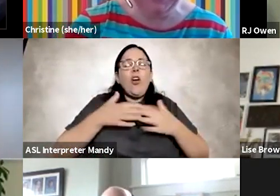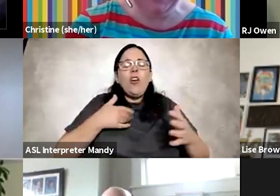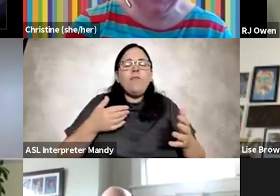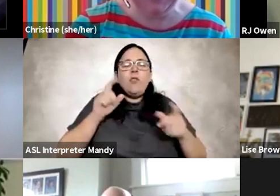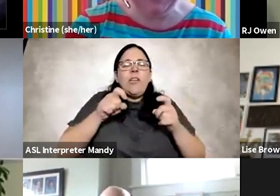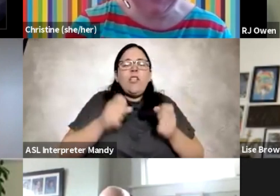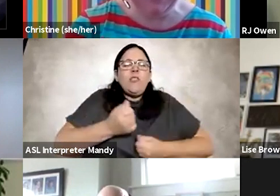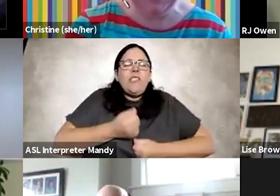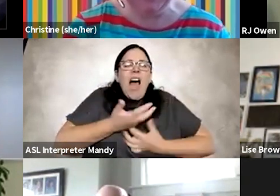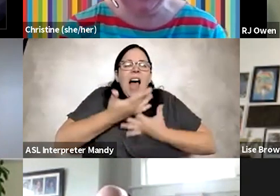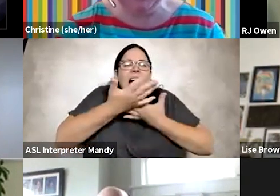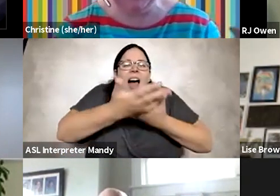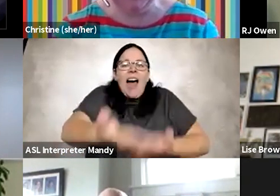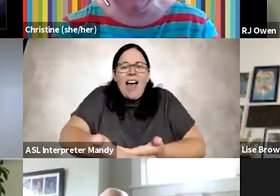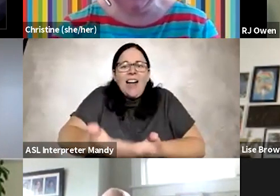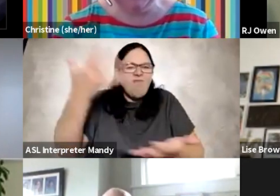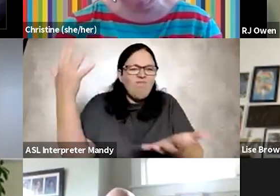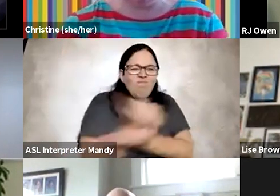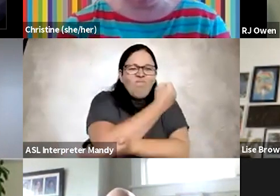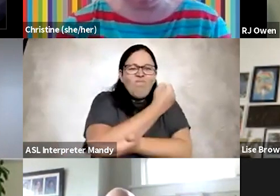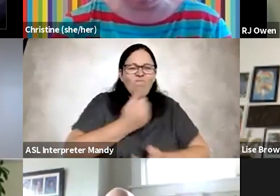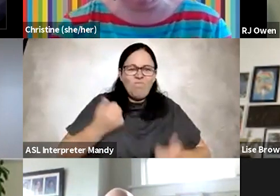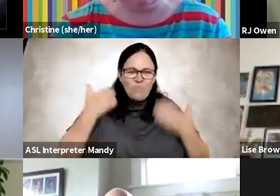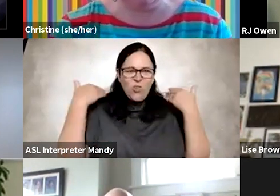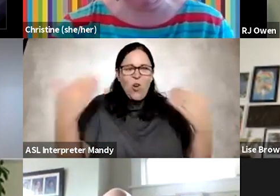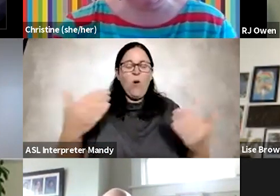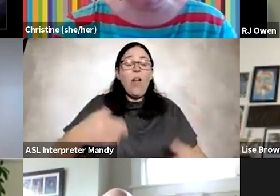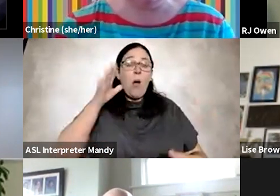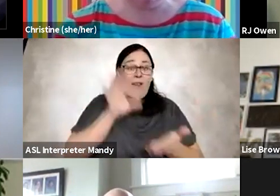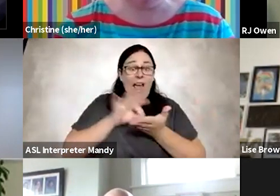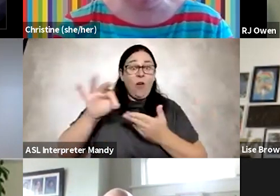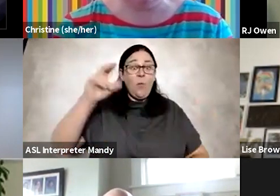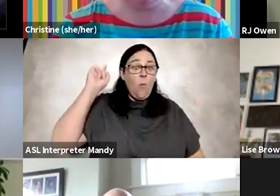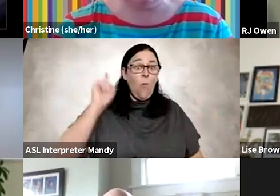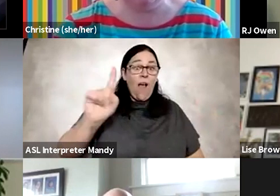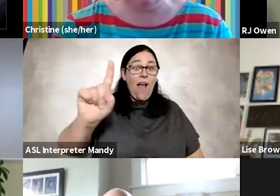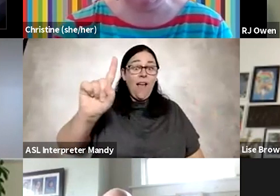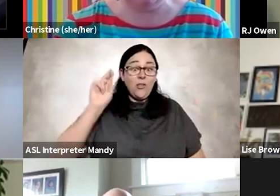whatever it is you need to get out. Let's get rid of it now. Okay, so here we go. I'm counting us in.